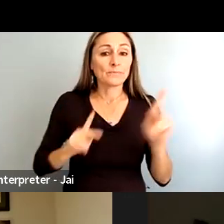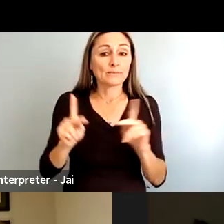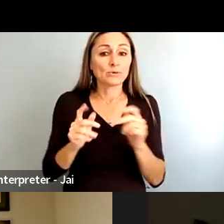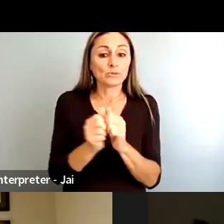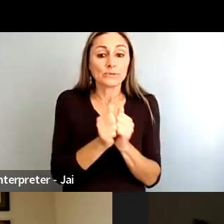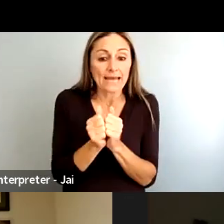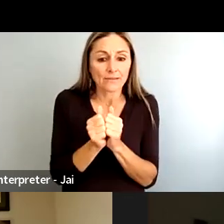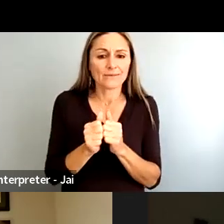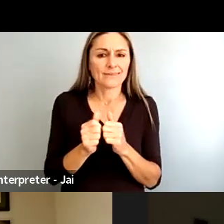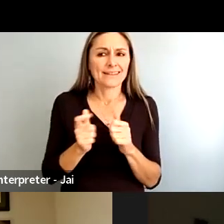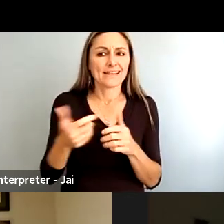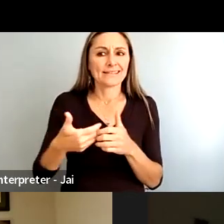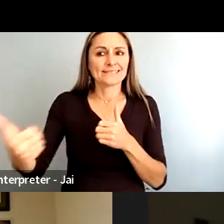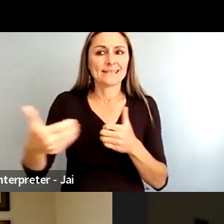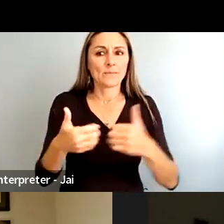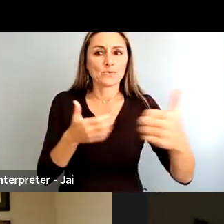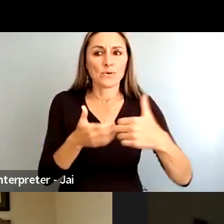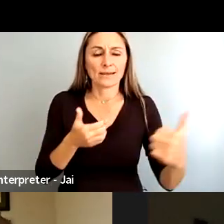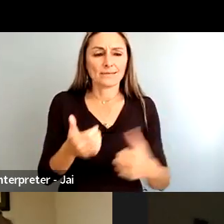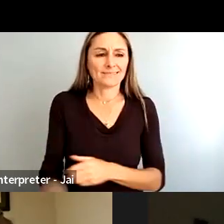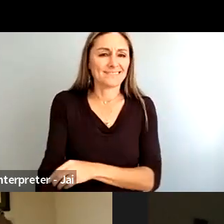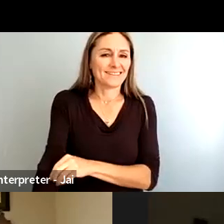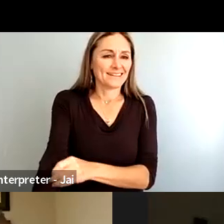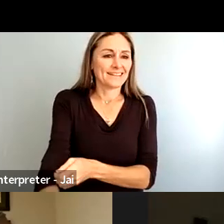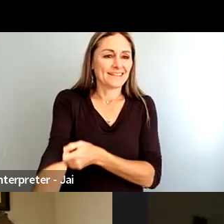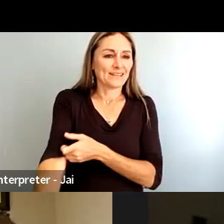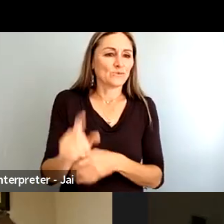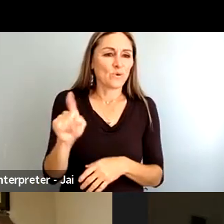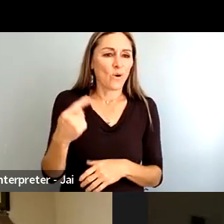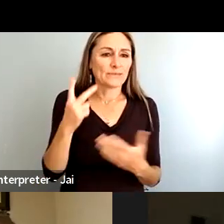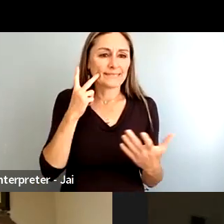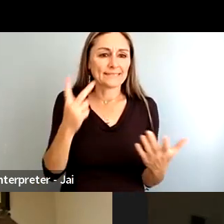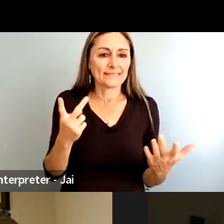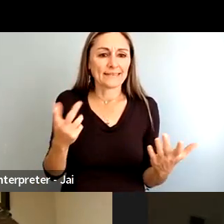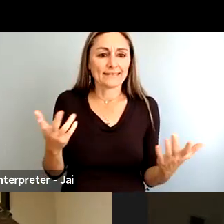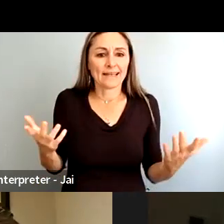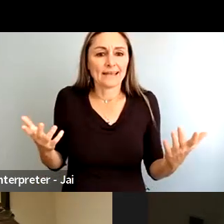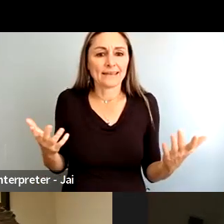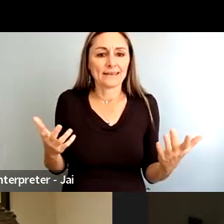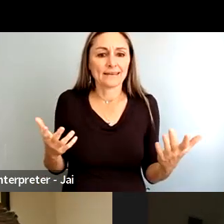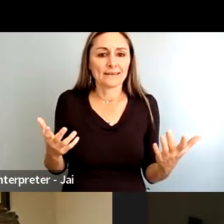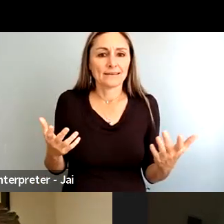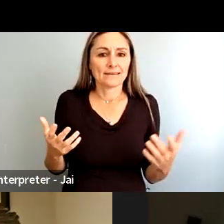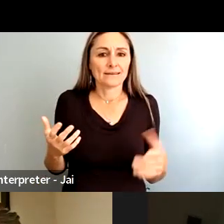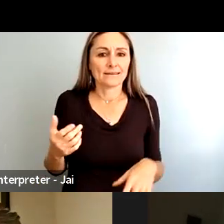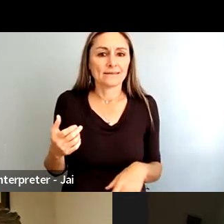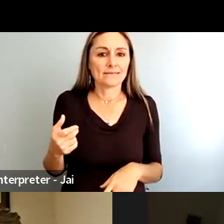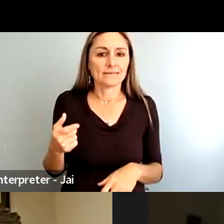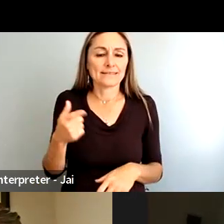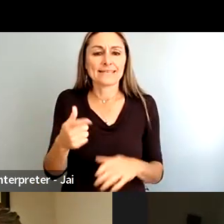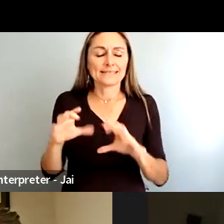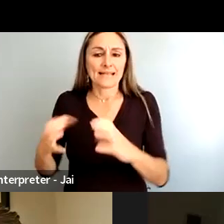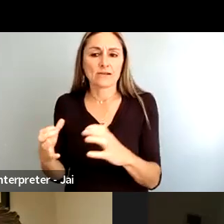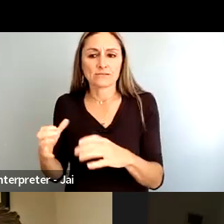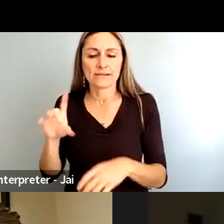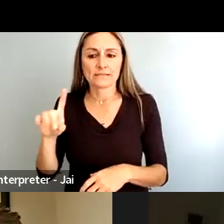separate. Because then you see only, oh, well, this is only classified as disability, not this.